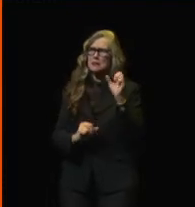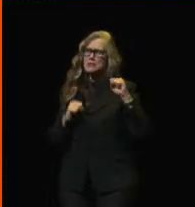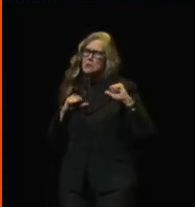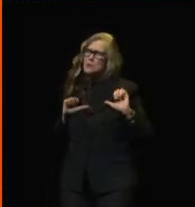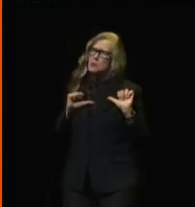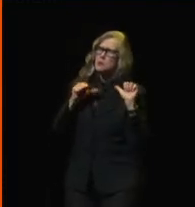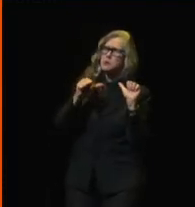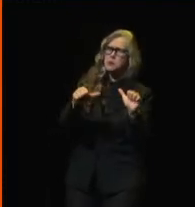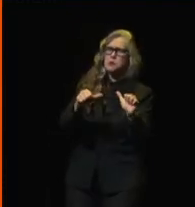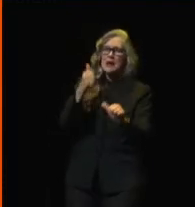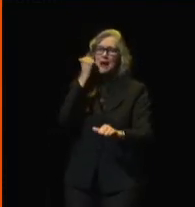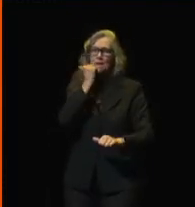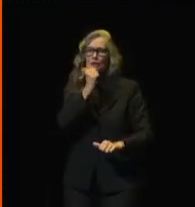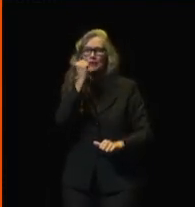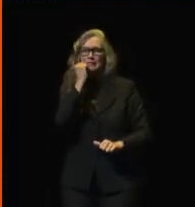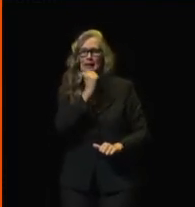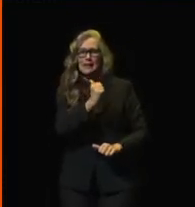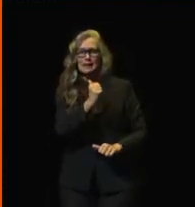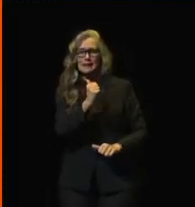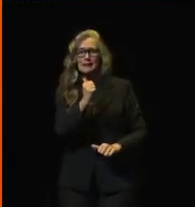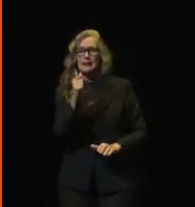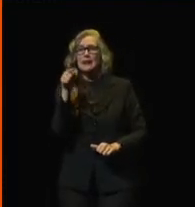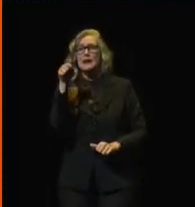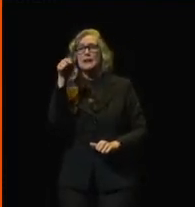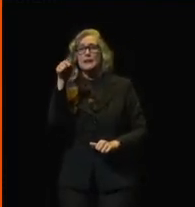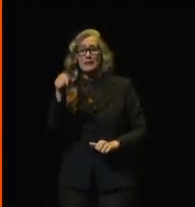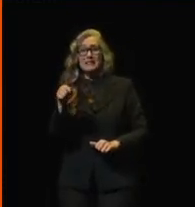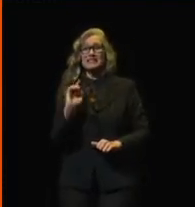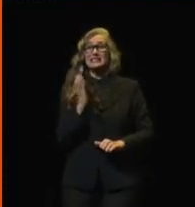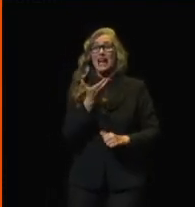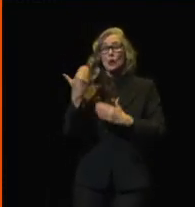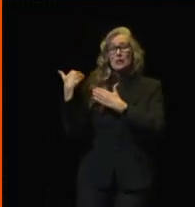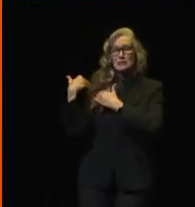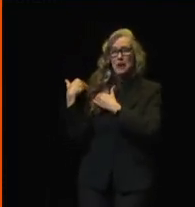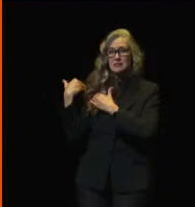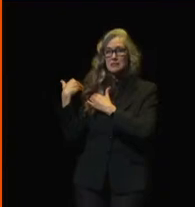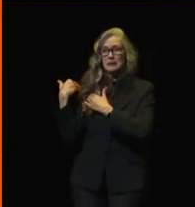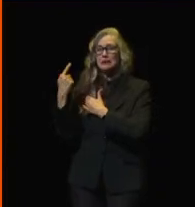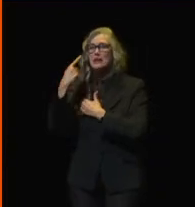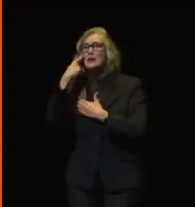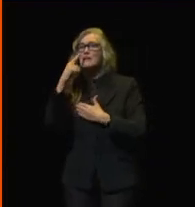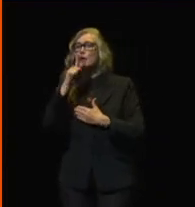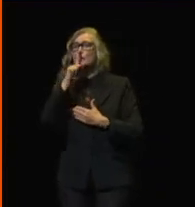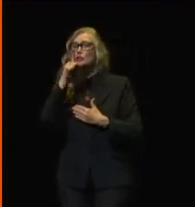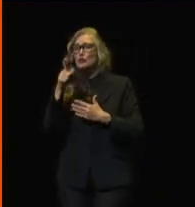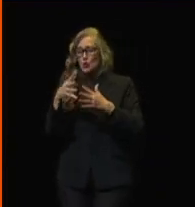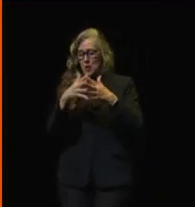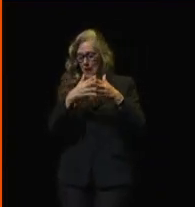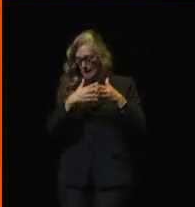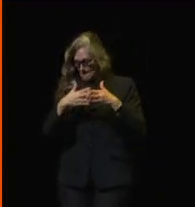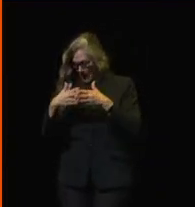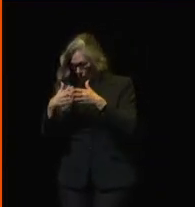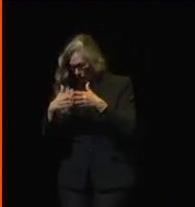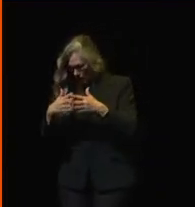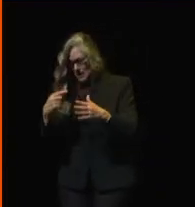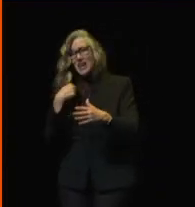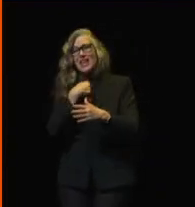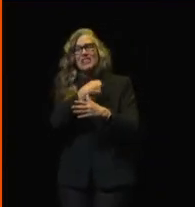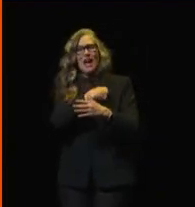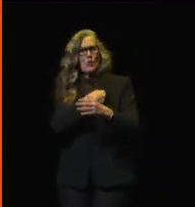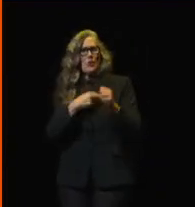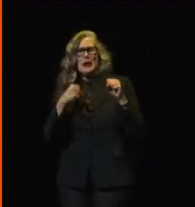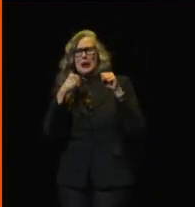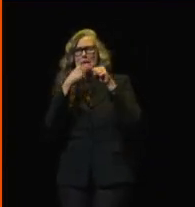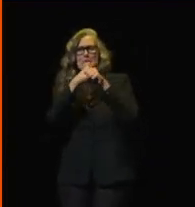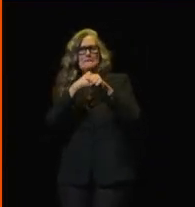spectacular, unfulfilled promise through the joyous, relentless, and fierce practice